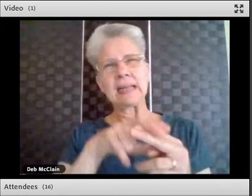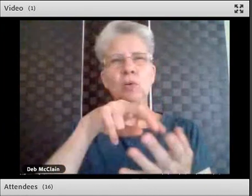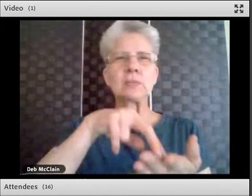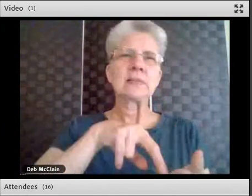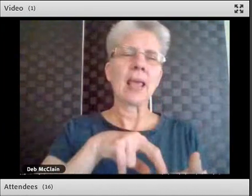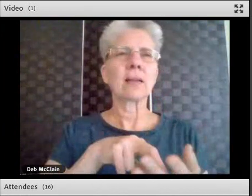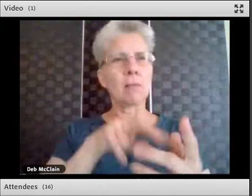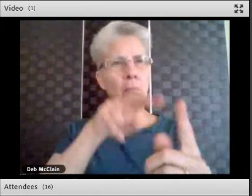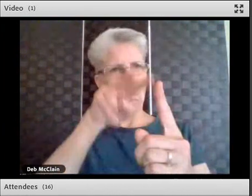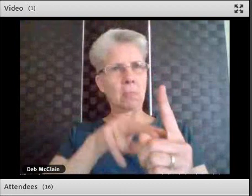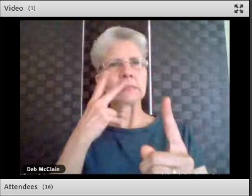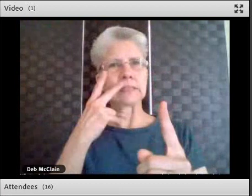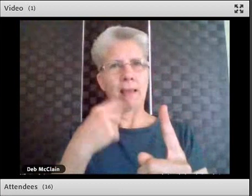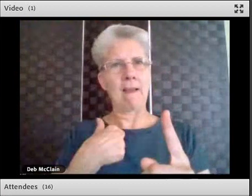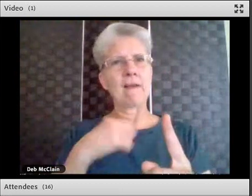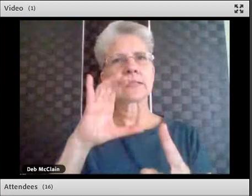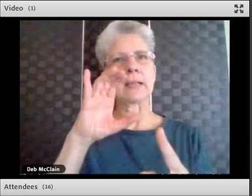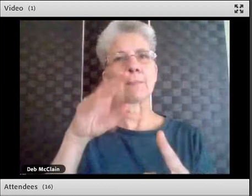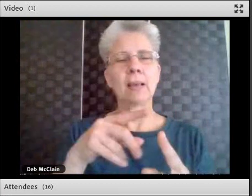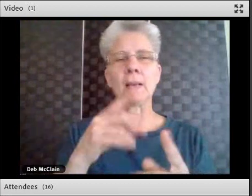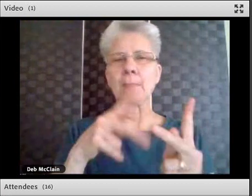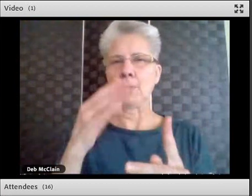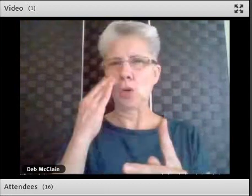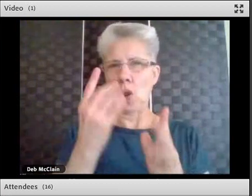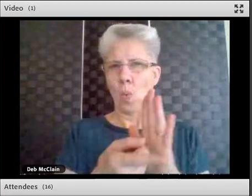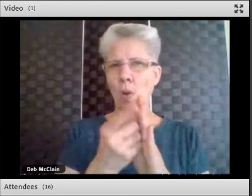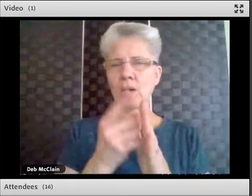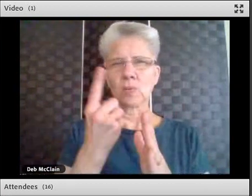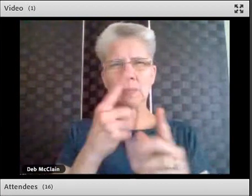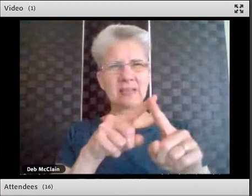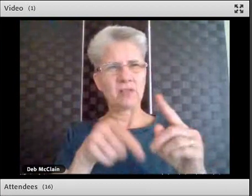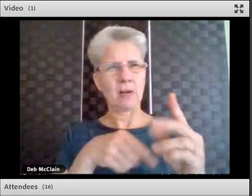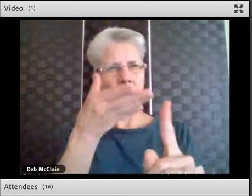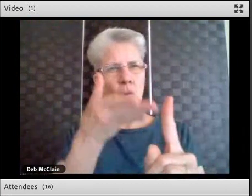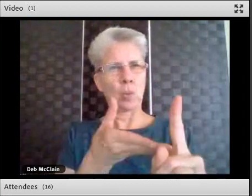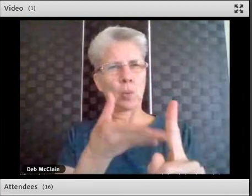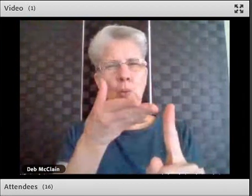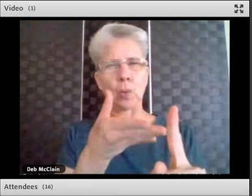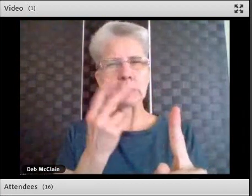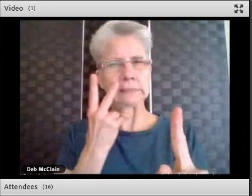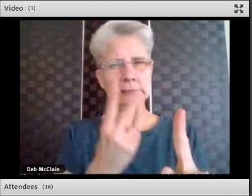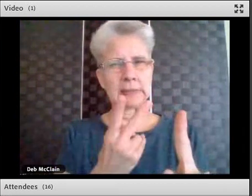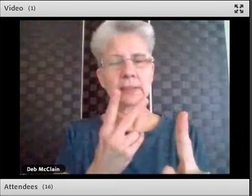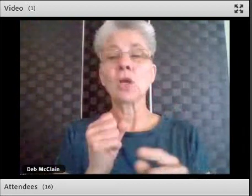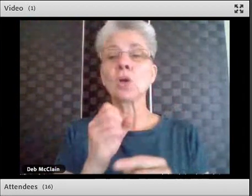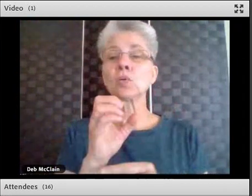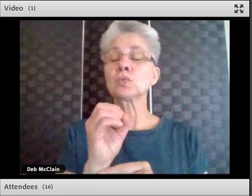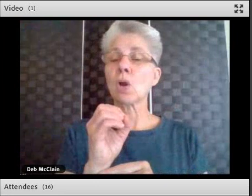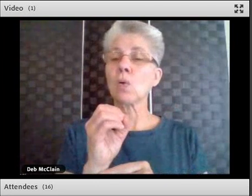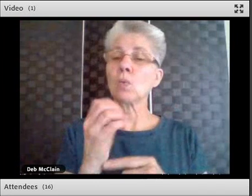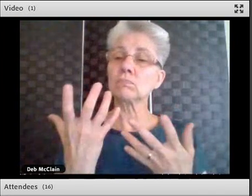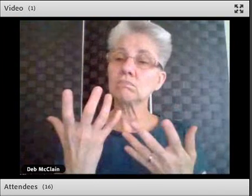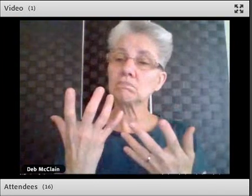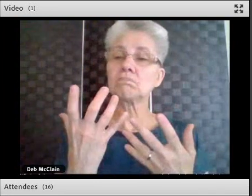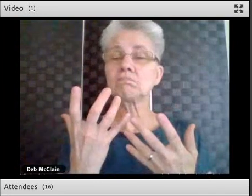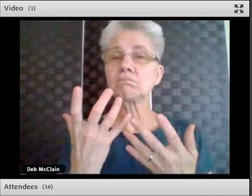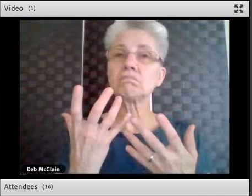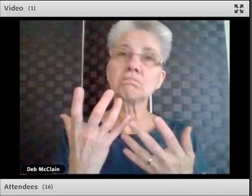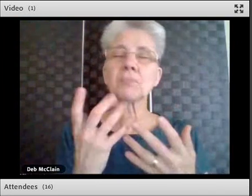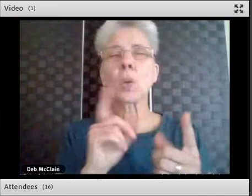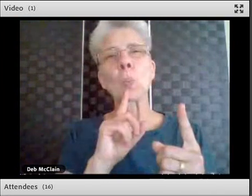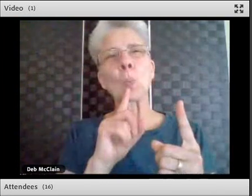standing, it's visible. So people know right away, hey, there's something different about her. And so